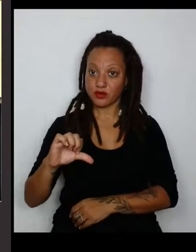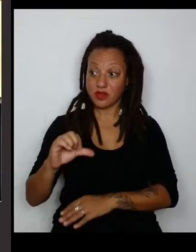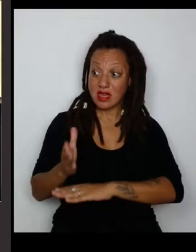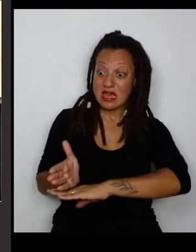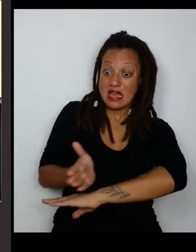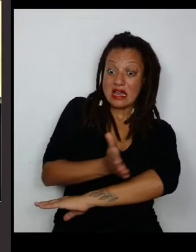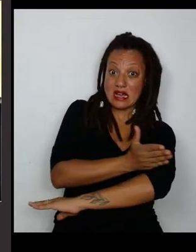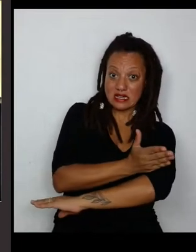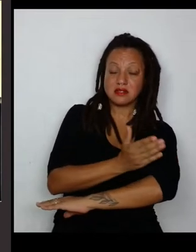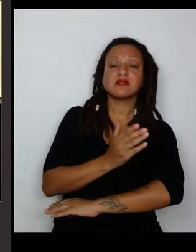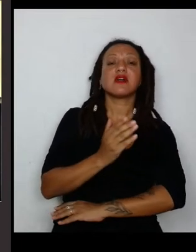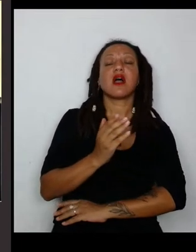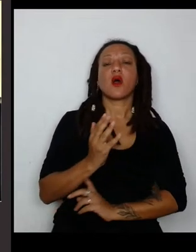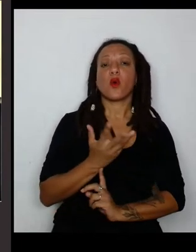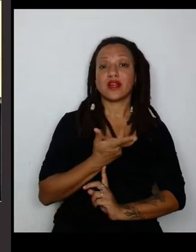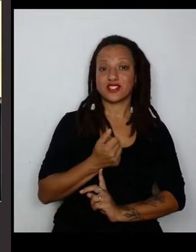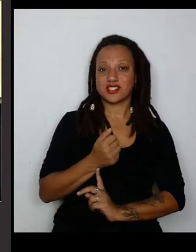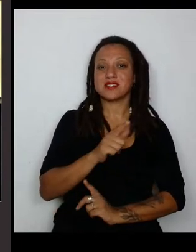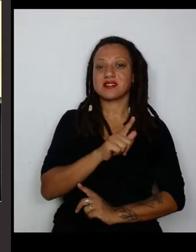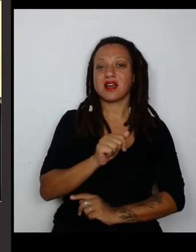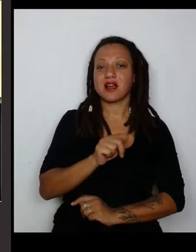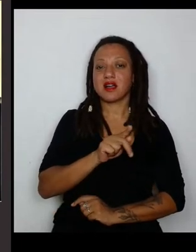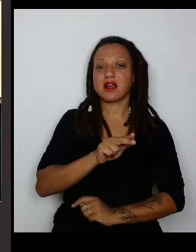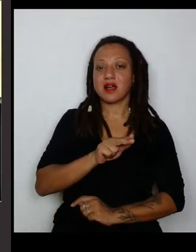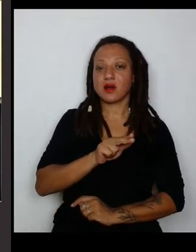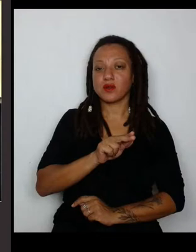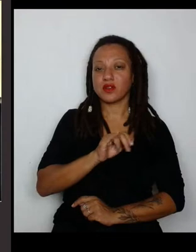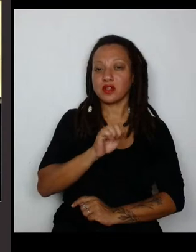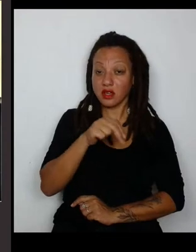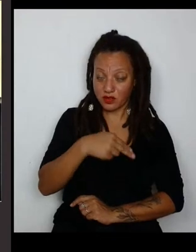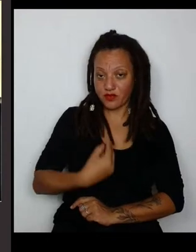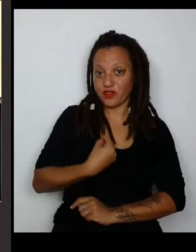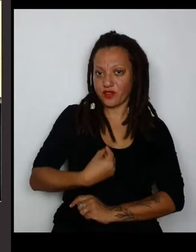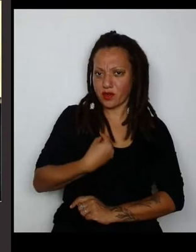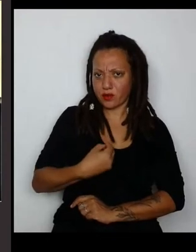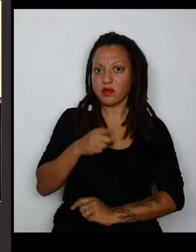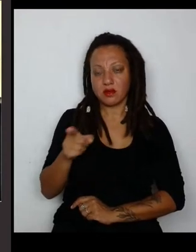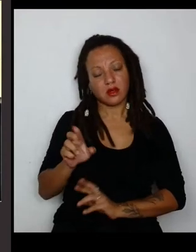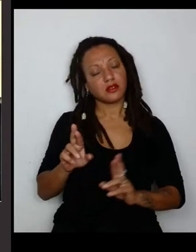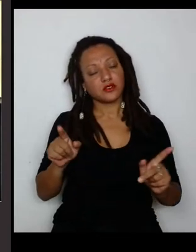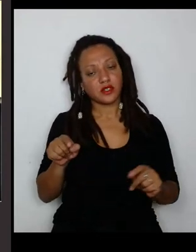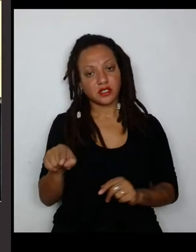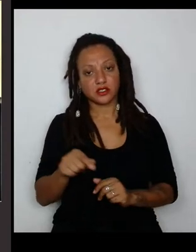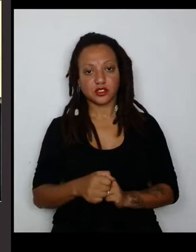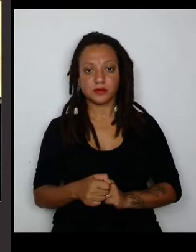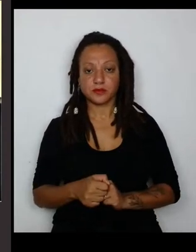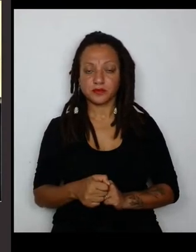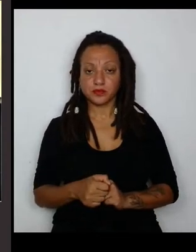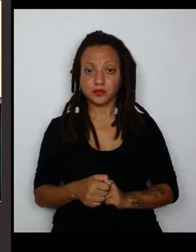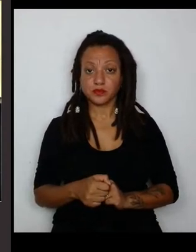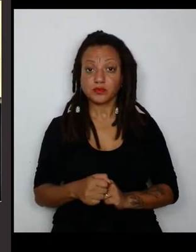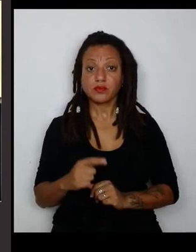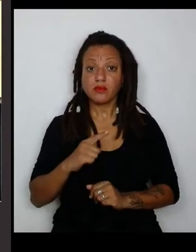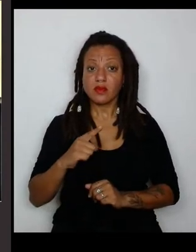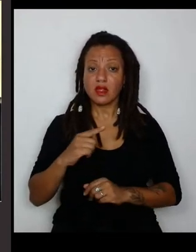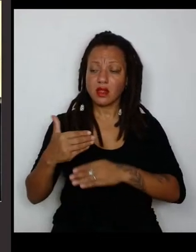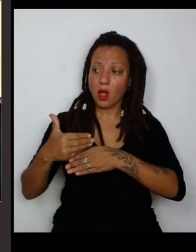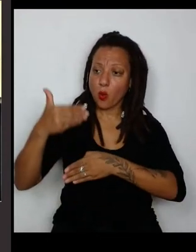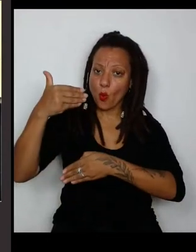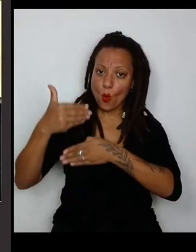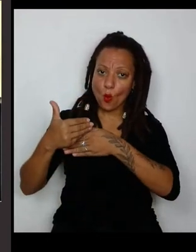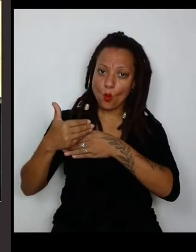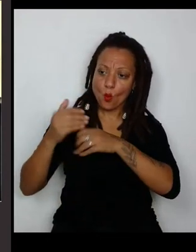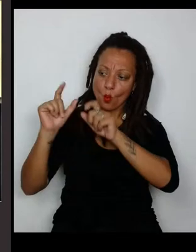the uh in the uh in itself but there's a photographic mural of the in in earlier times it was that